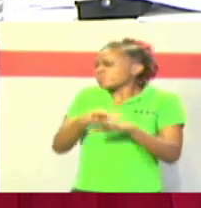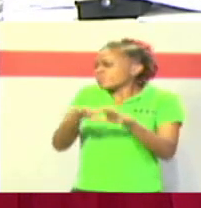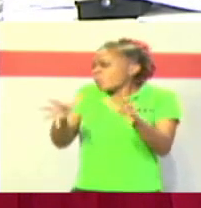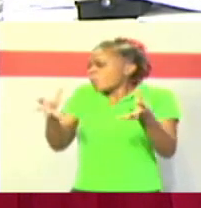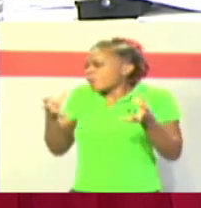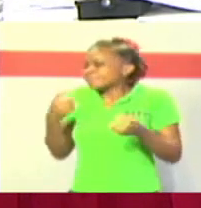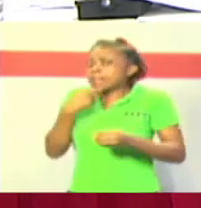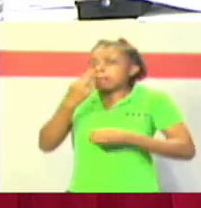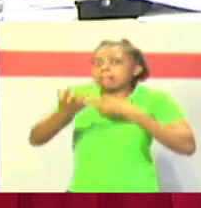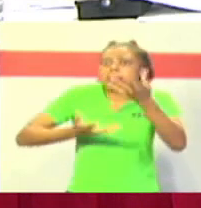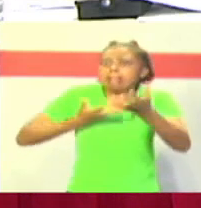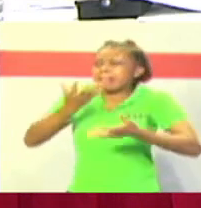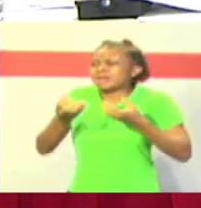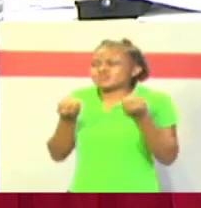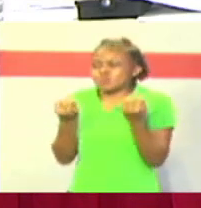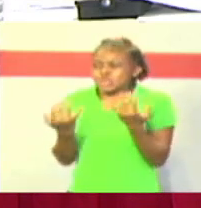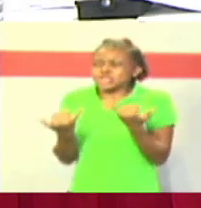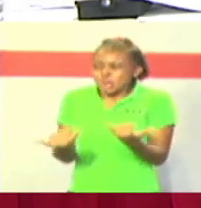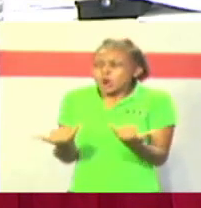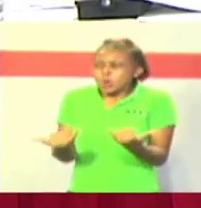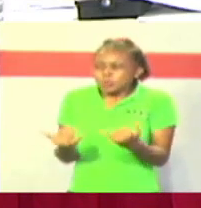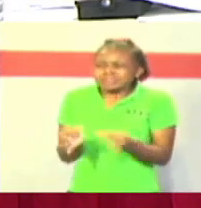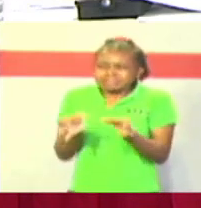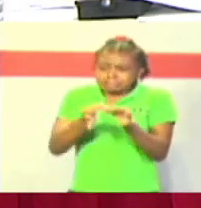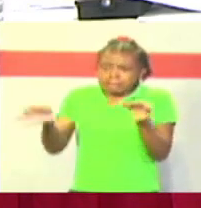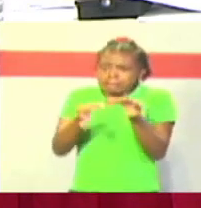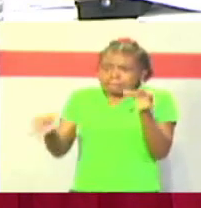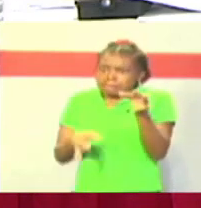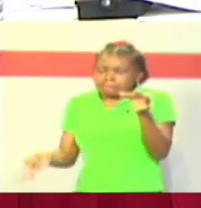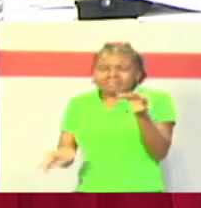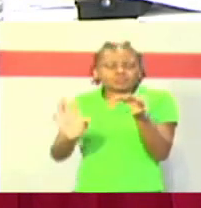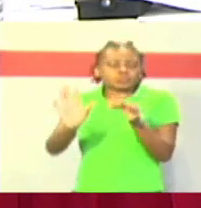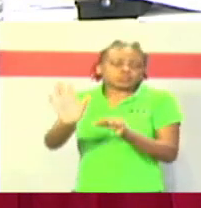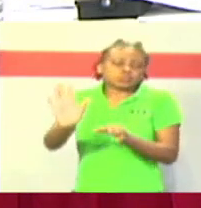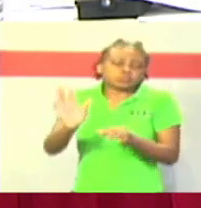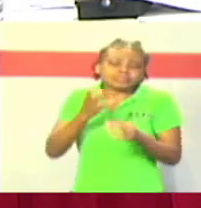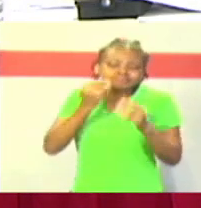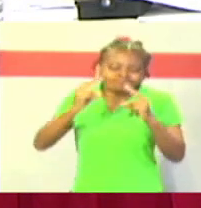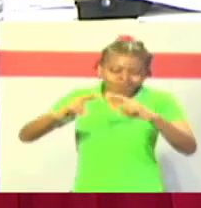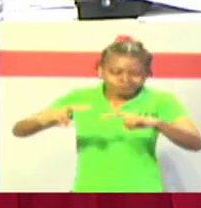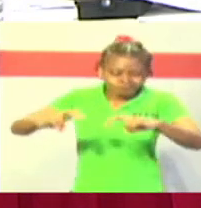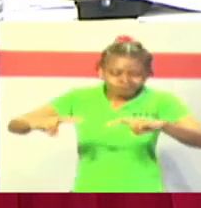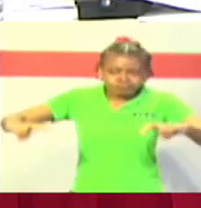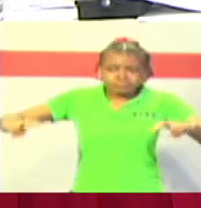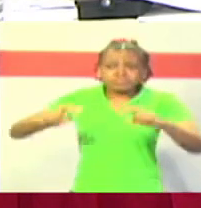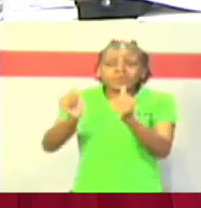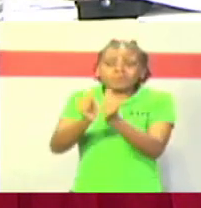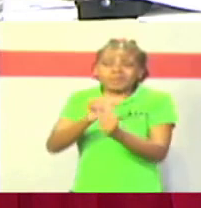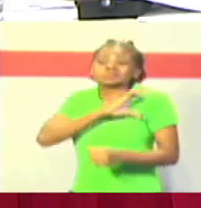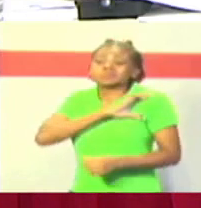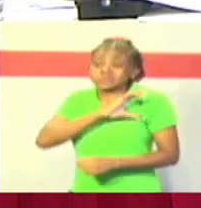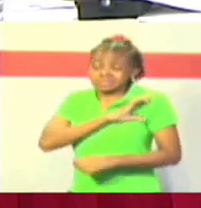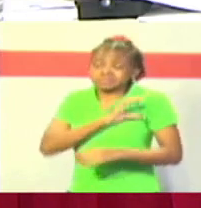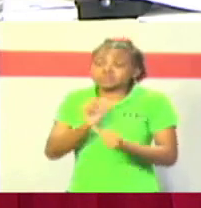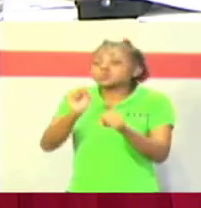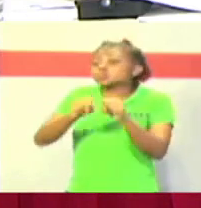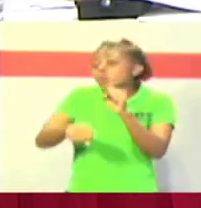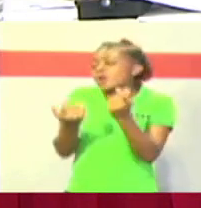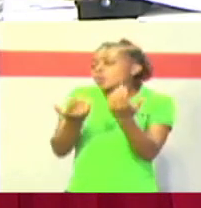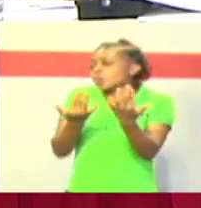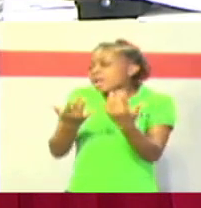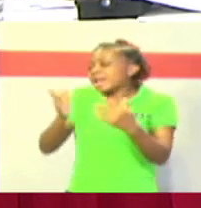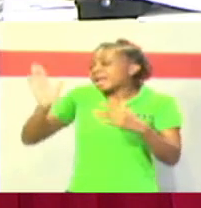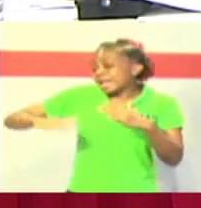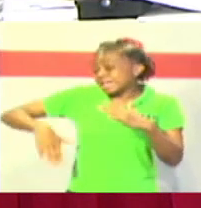to intricate details at this point, just as the investigation is ongoing. By way of investigating